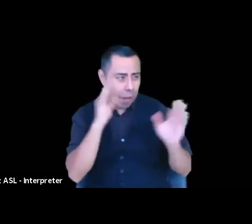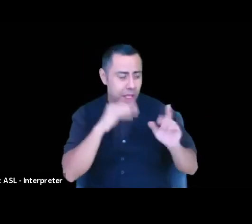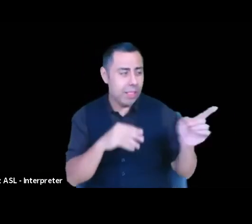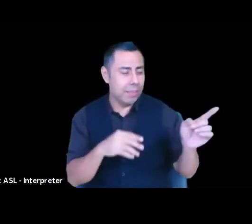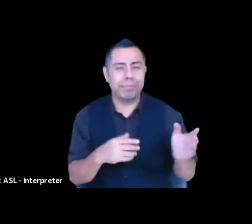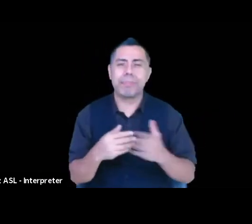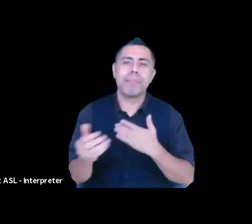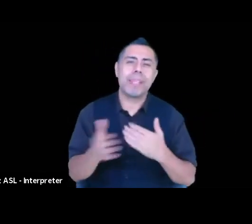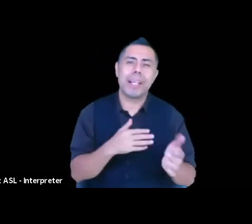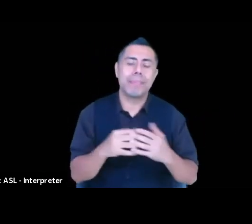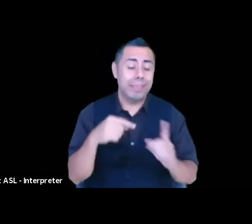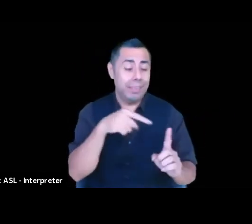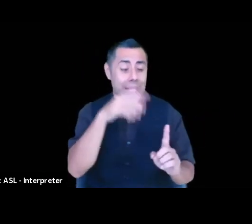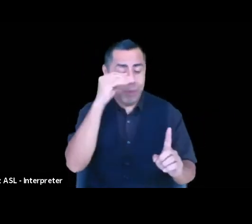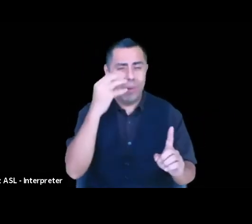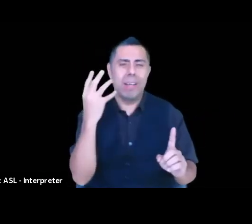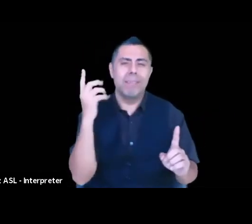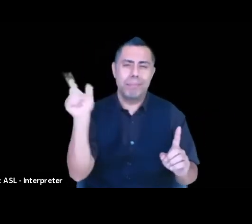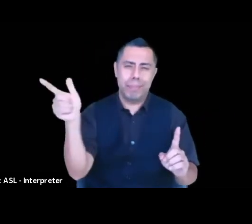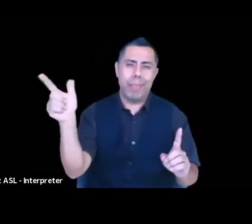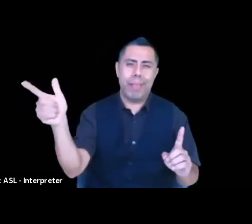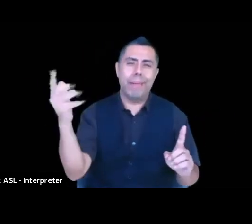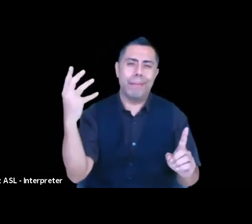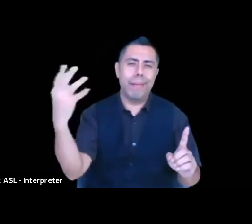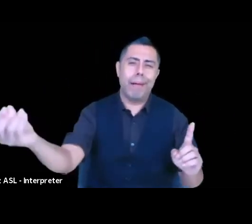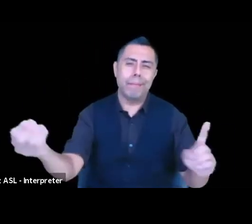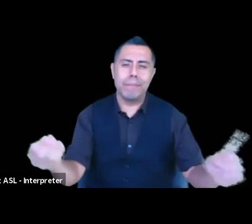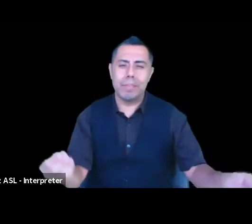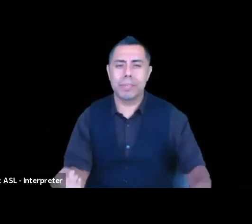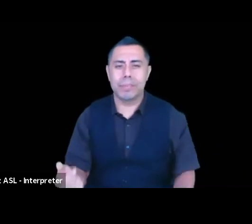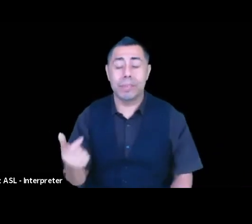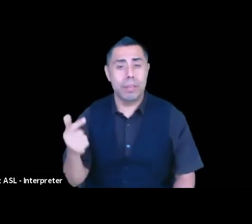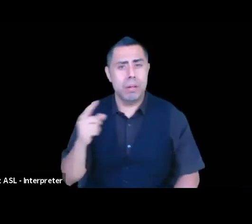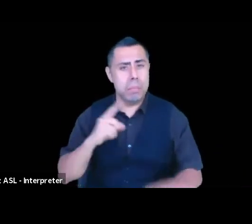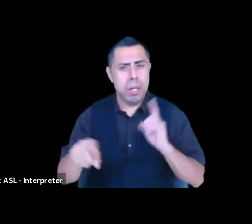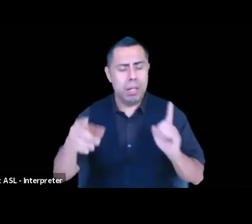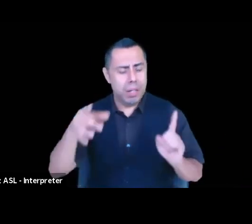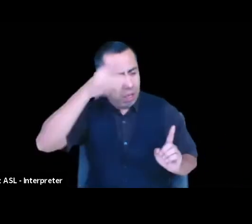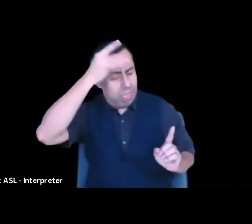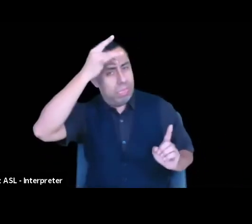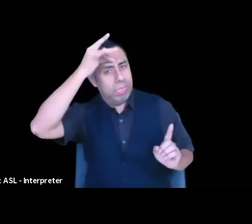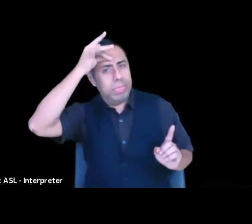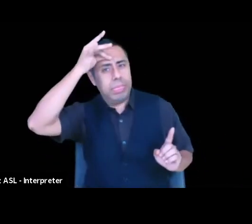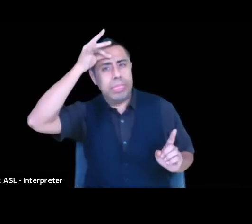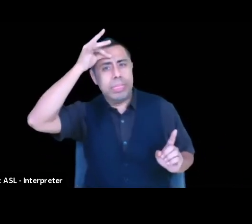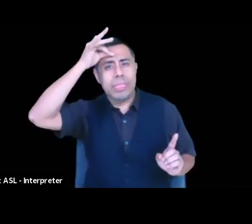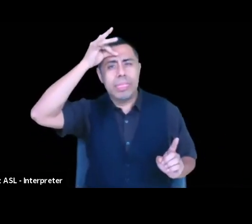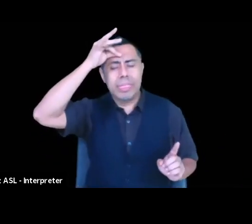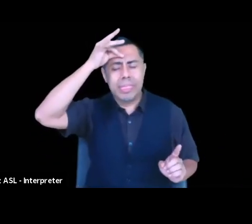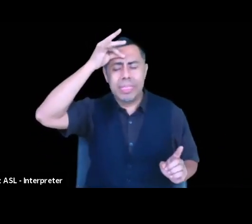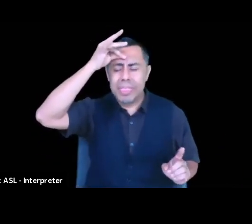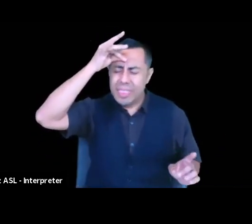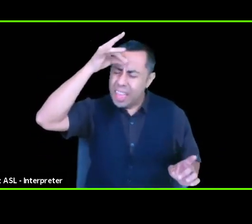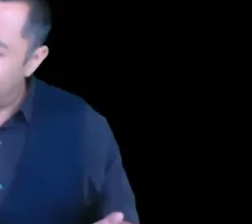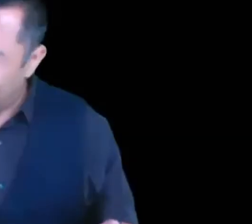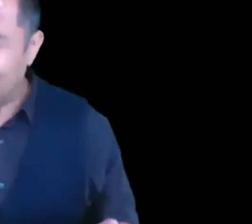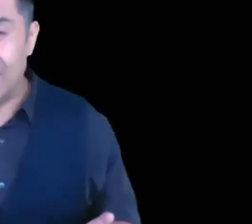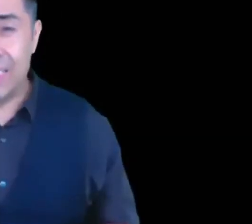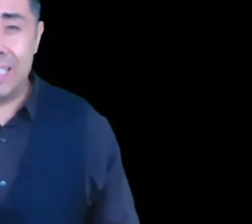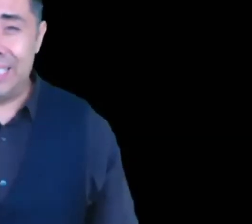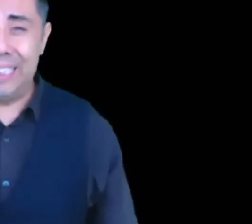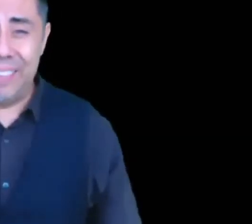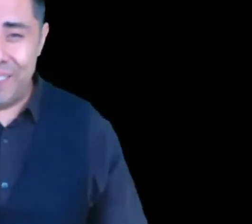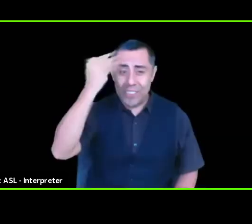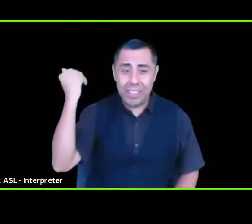anyway, he did leave eventually. Oh, no. I never forgot that. And I still, like I said, I see those two ladies